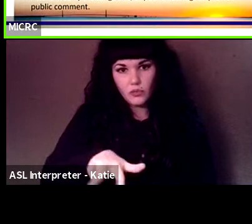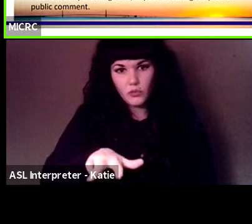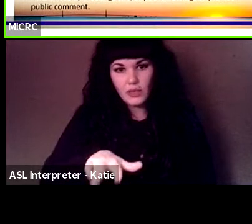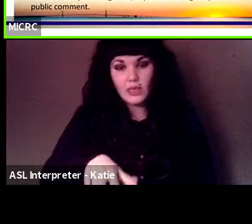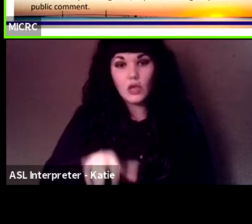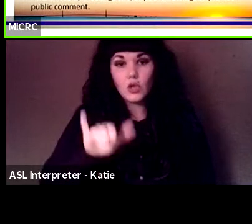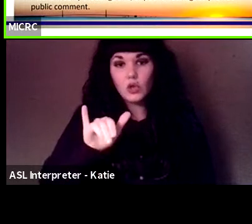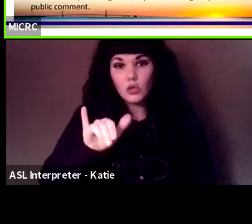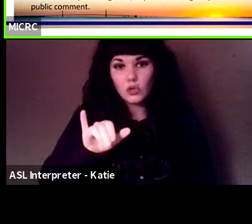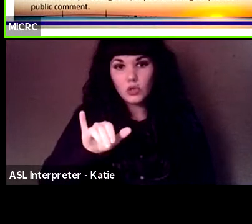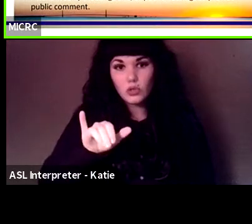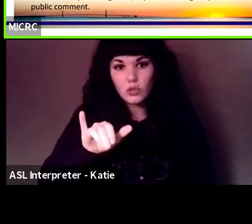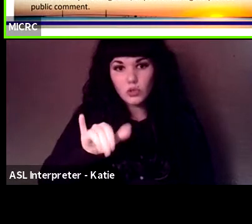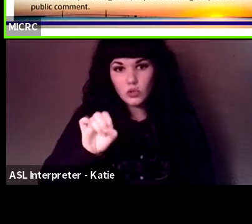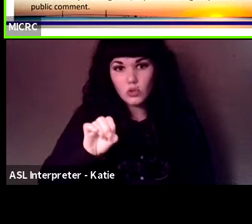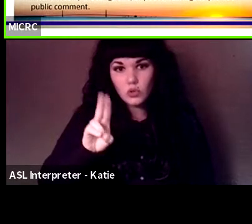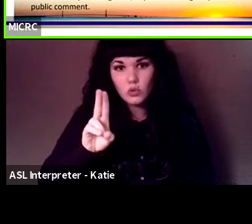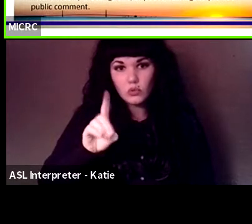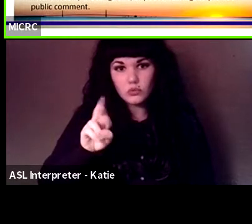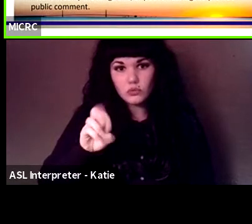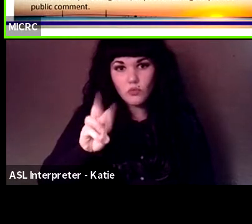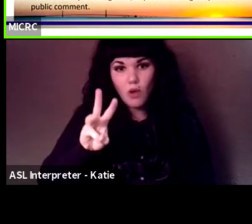1-833-U-DRAW or